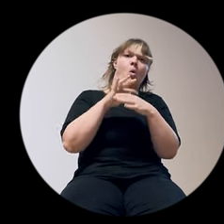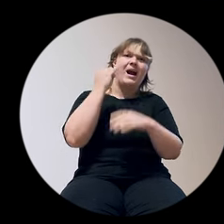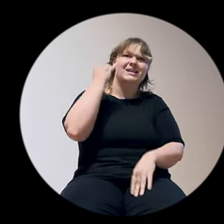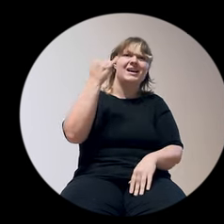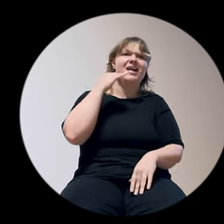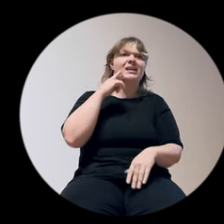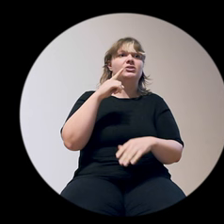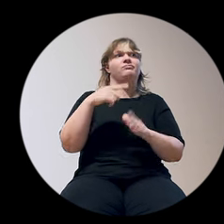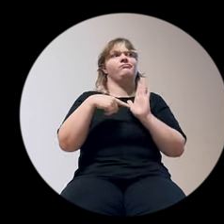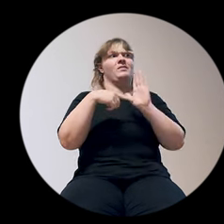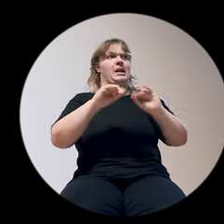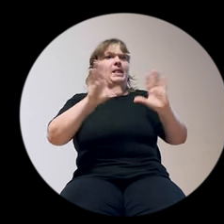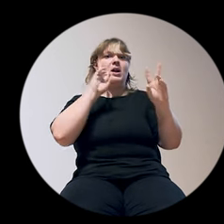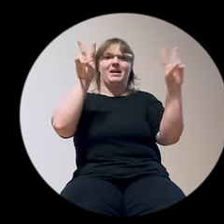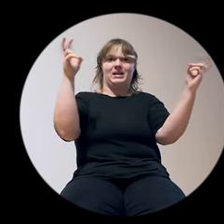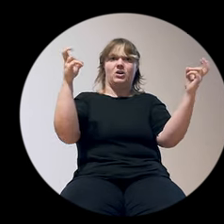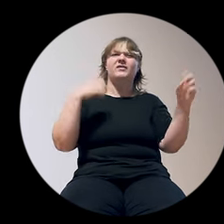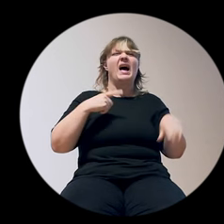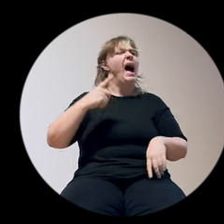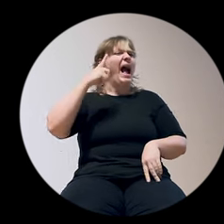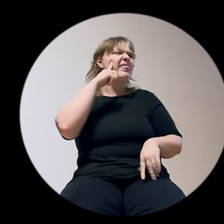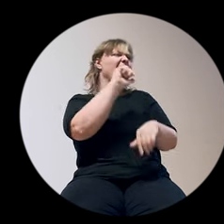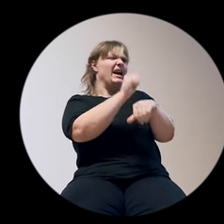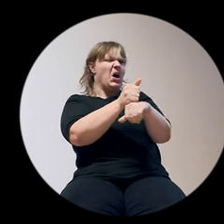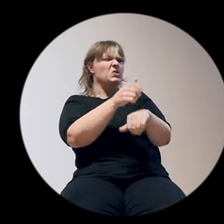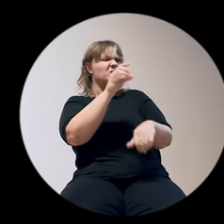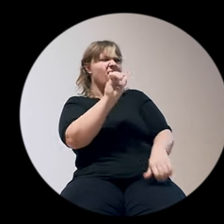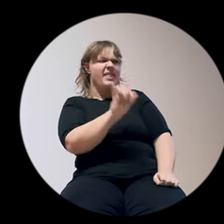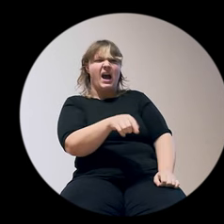of this work, which is, I think it goes like this.